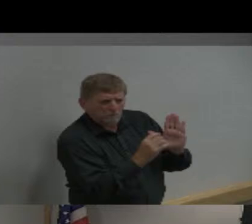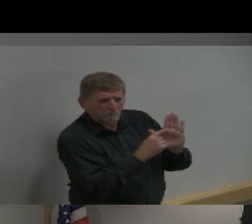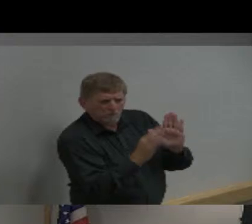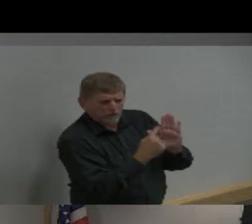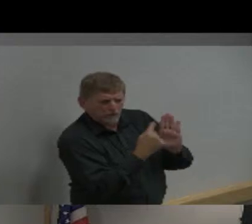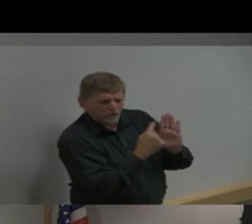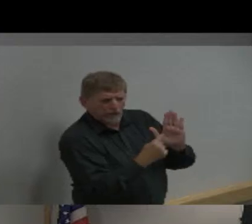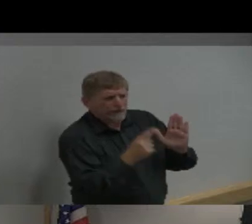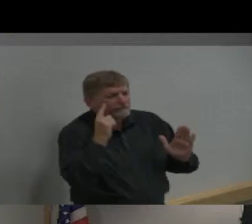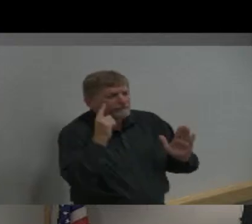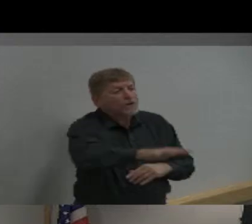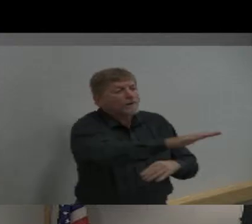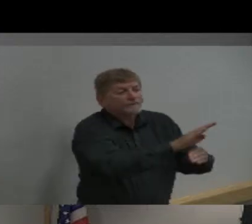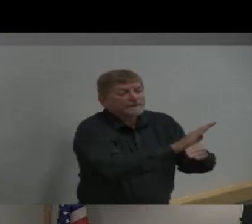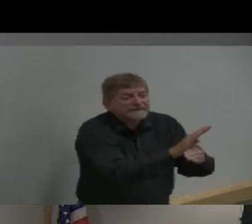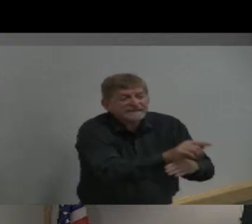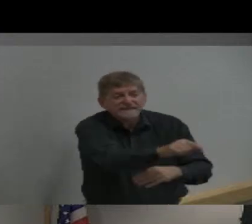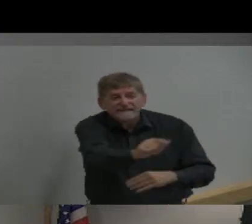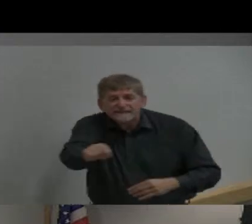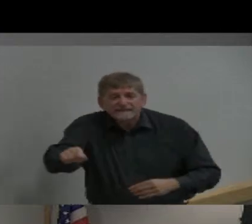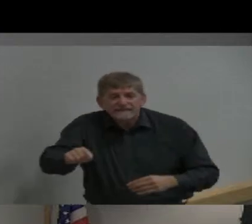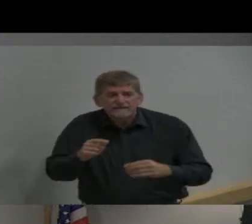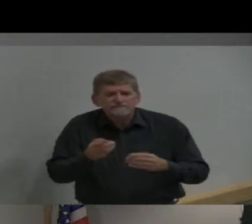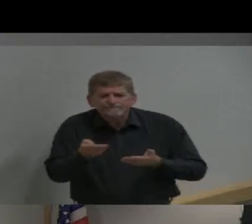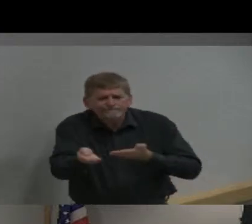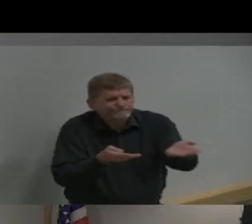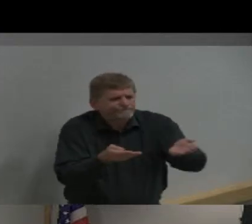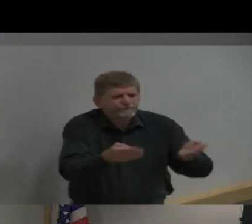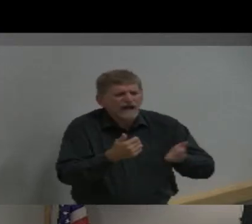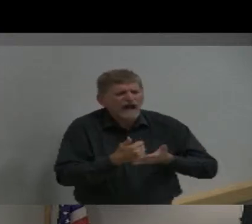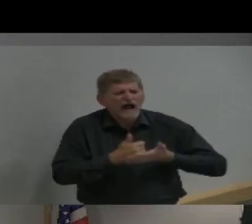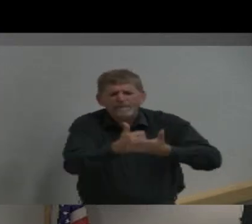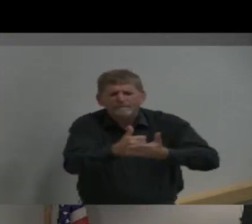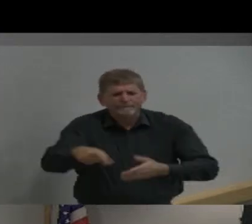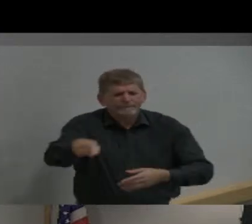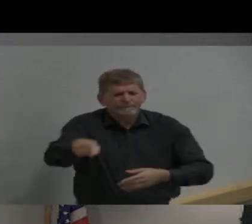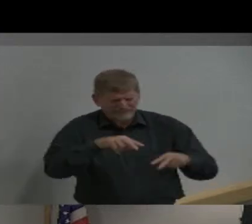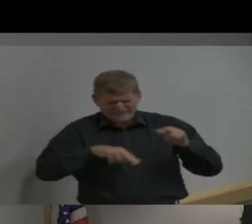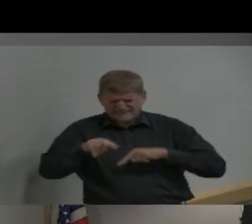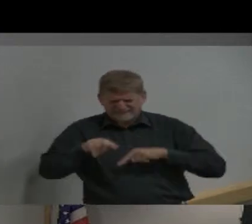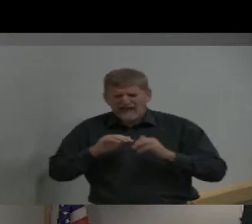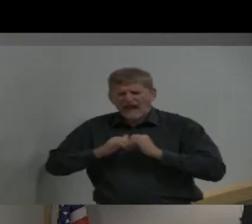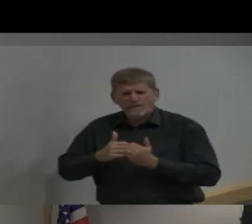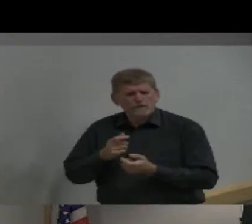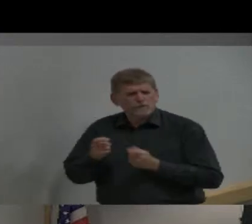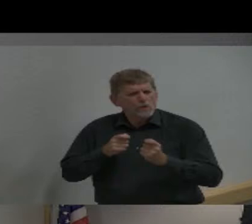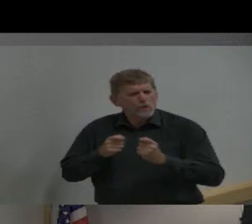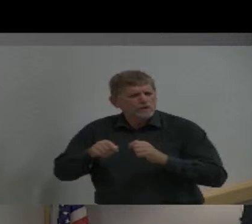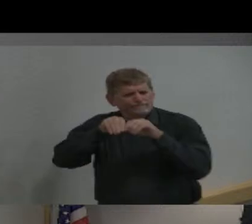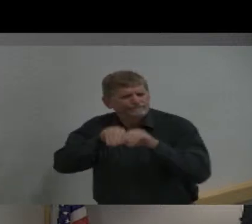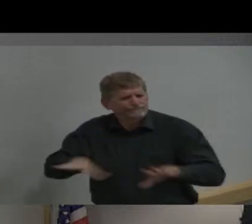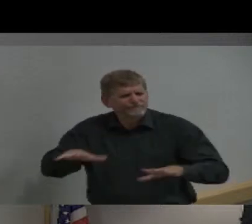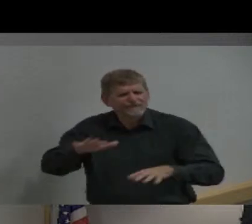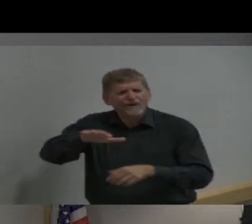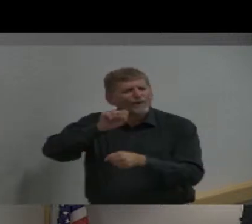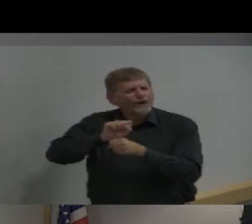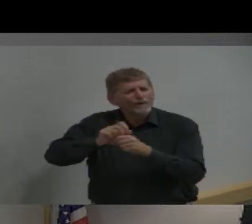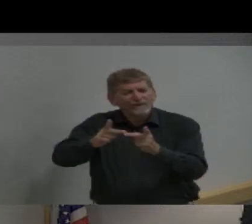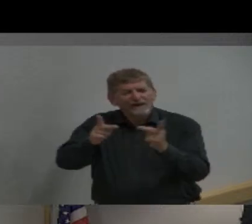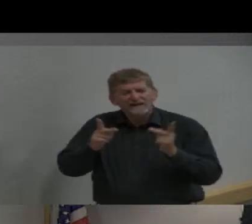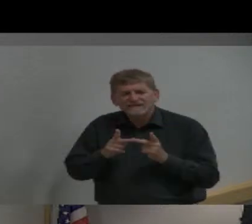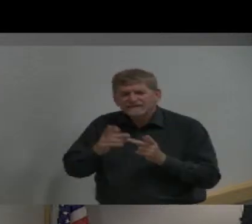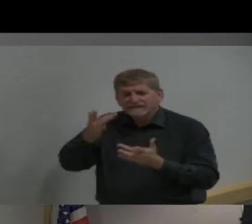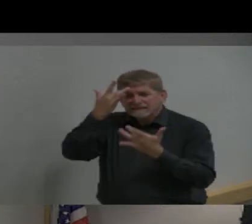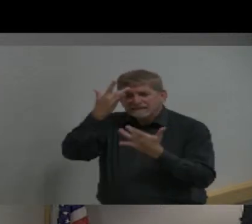taking to help prevent the spread of COVID-19 in their workplaces. This document can be found on the